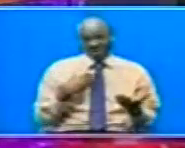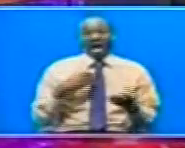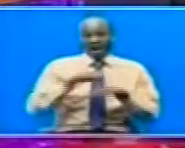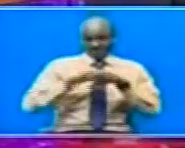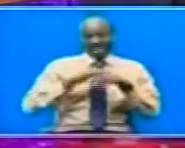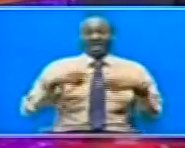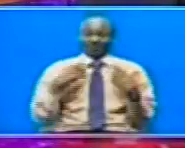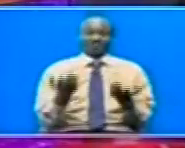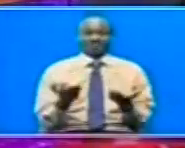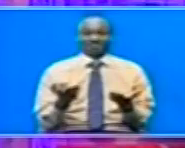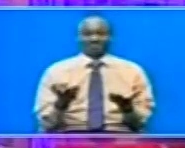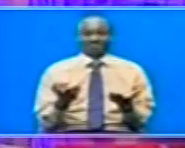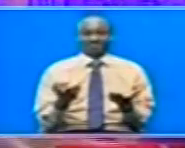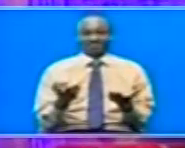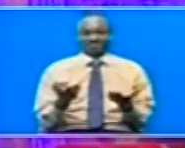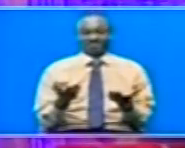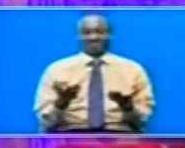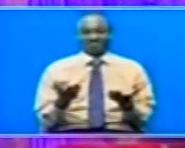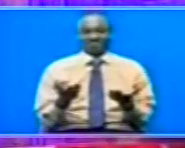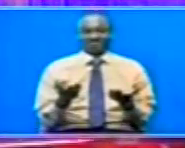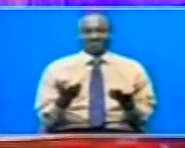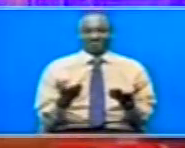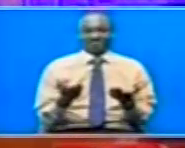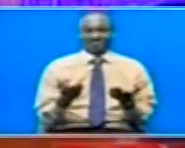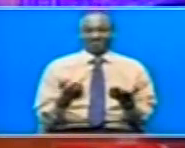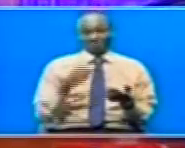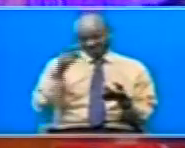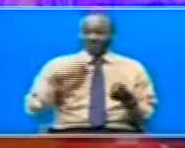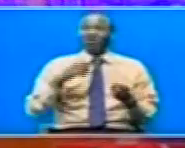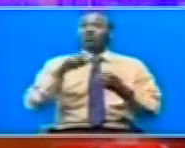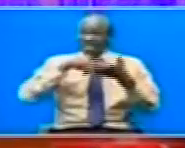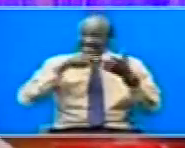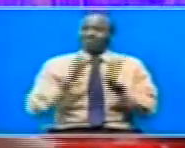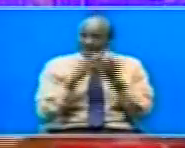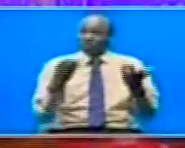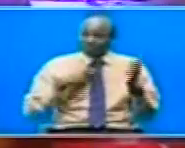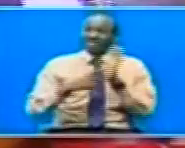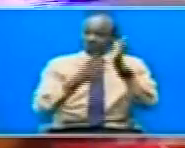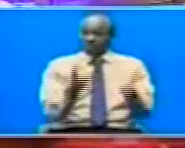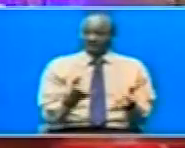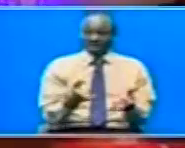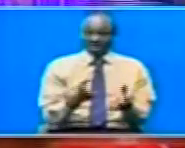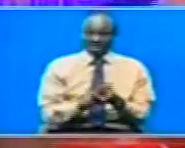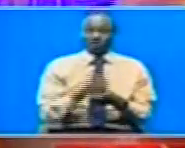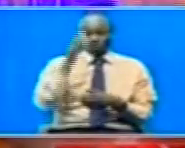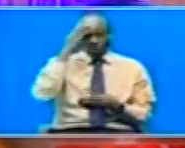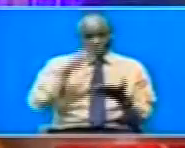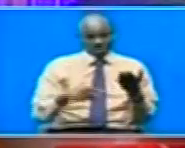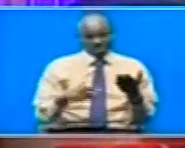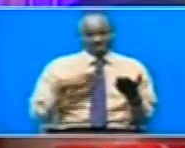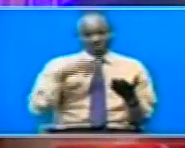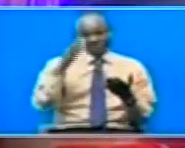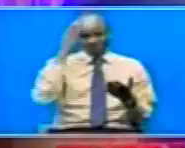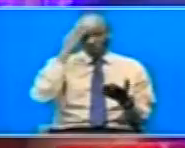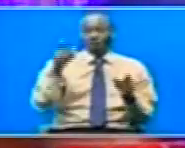eyes. Are you advertising my book on my show? There you go. And the thing is that, but you